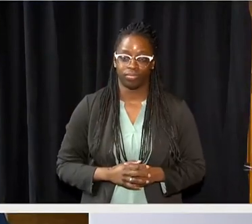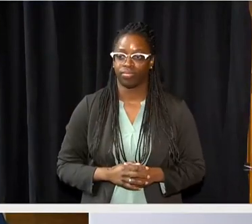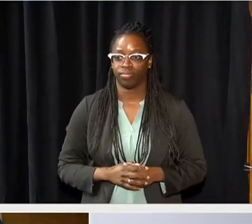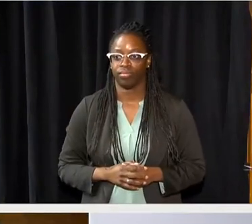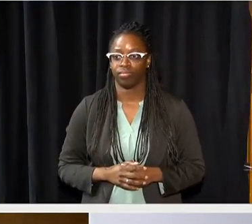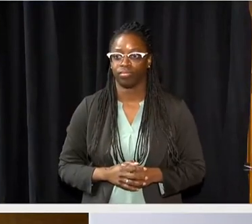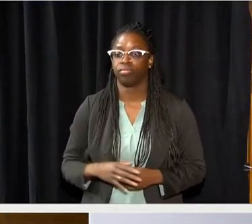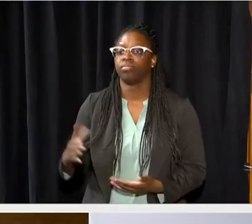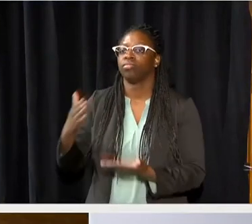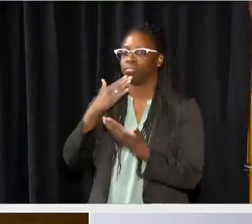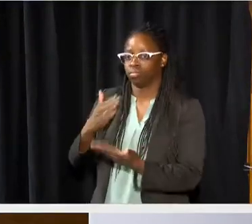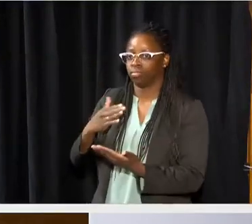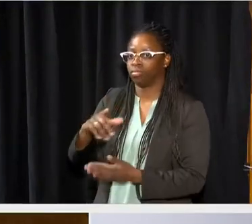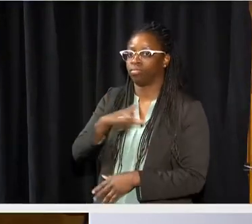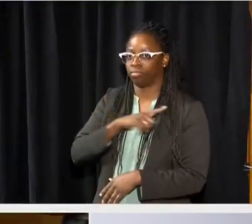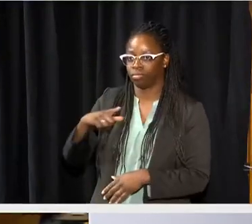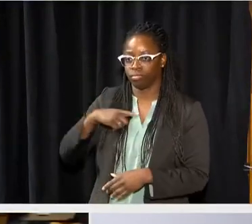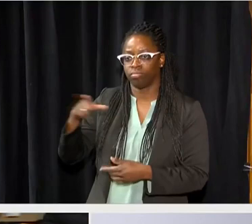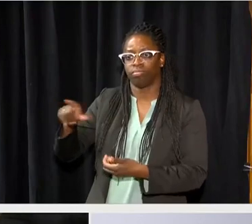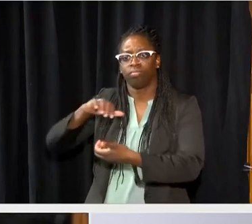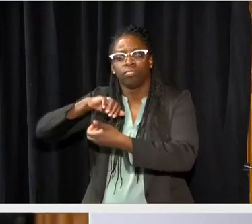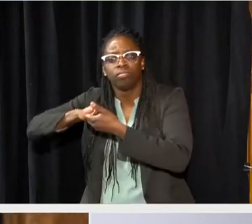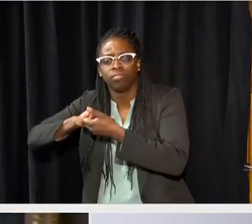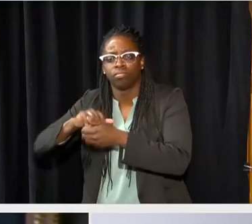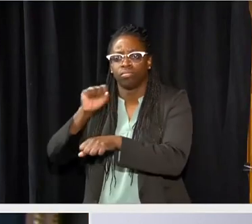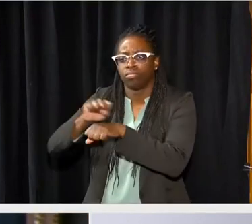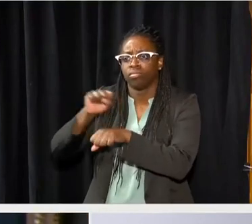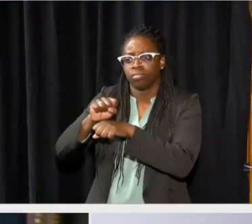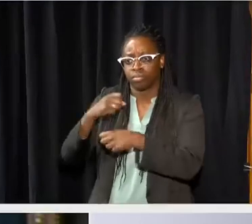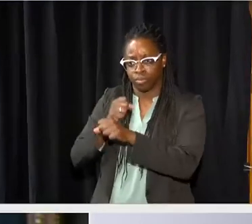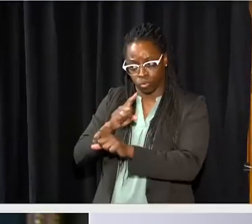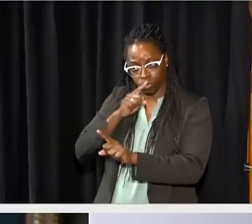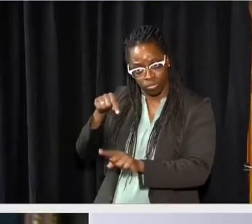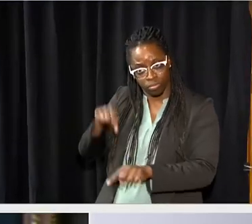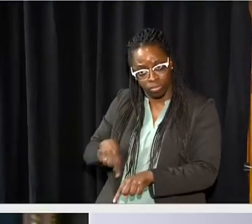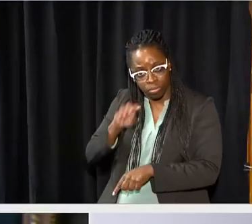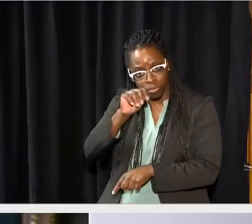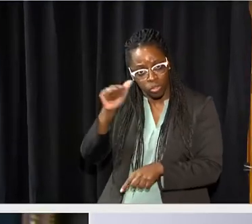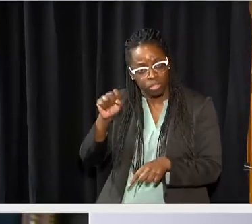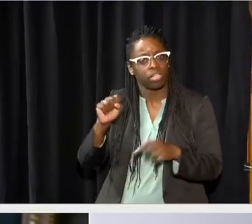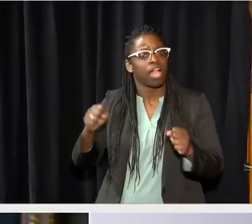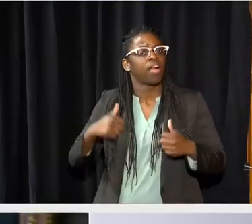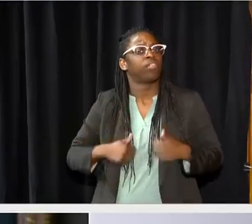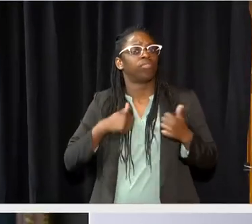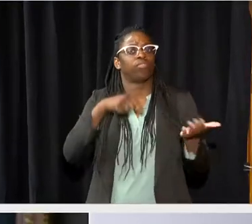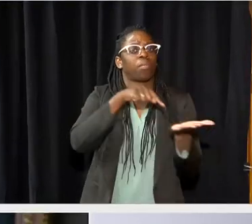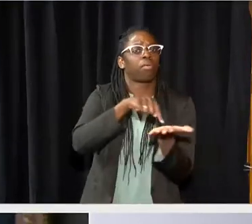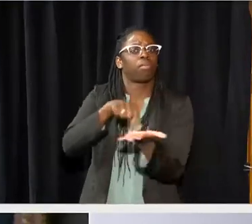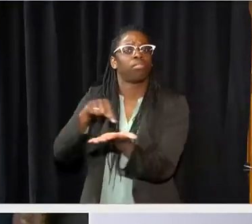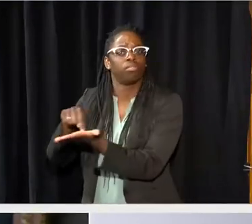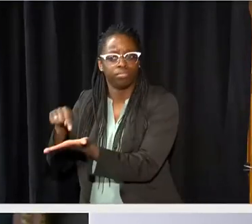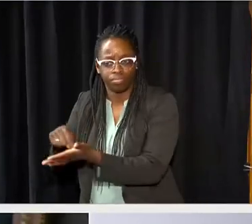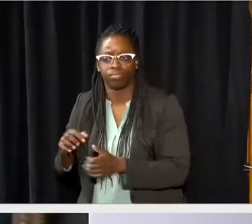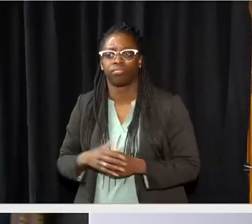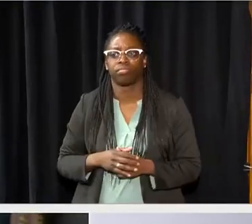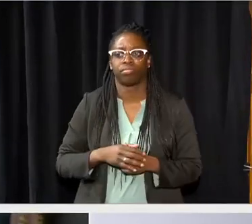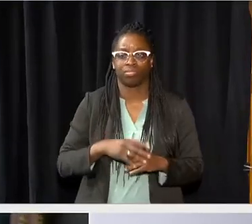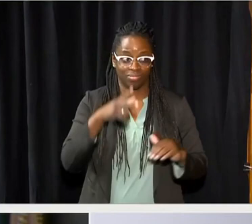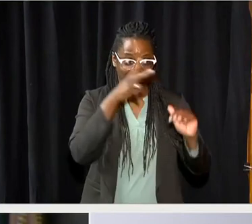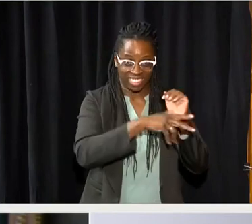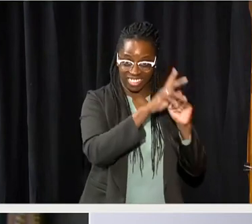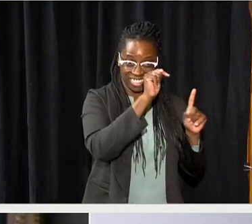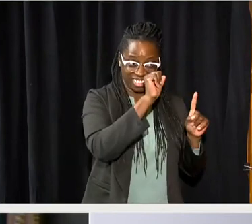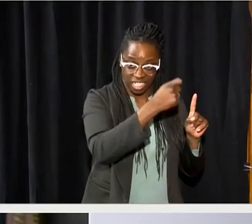I want to thank the legislature for your partnership in making Massachusetts more affordable. And tax cuts were just the